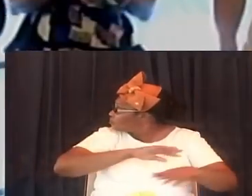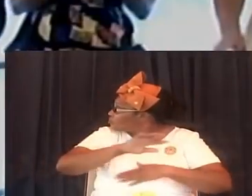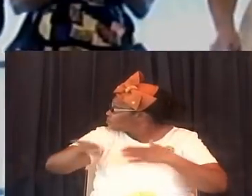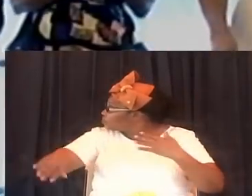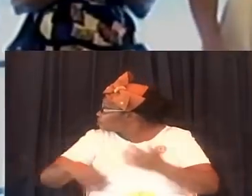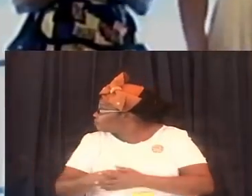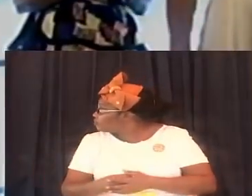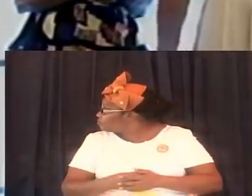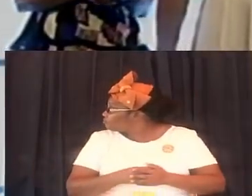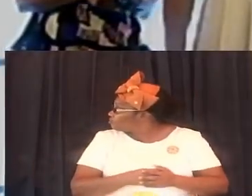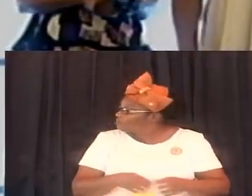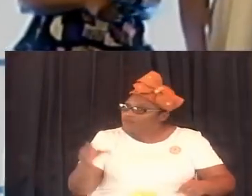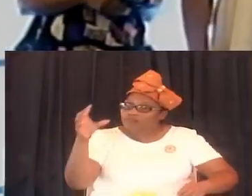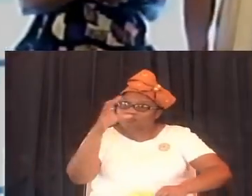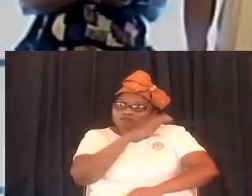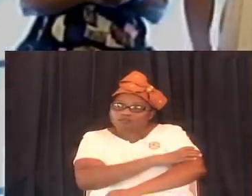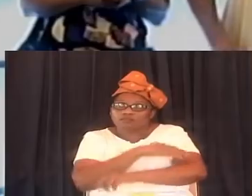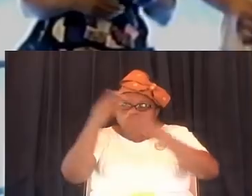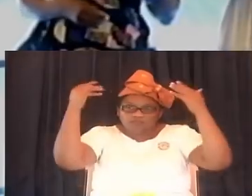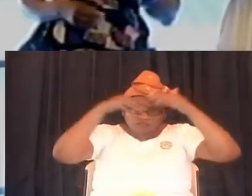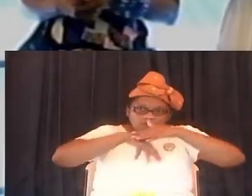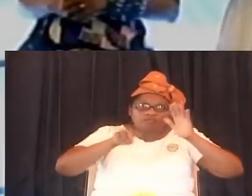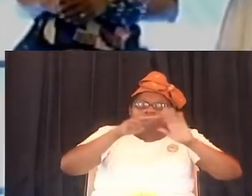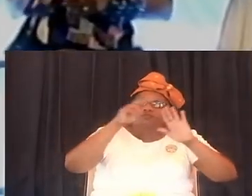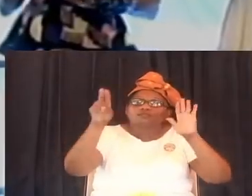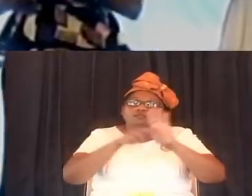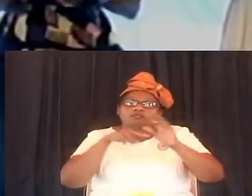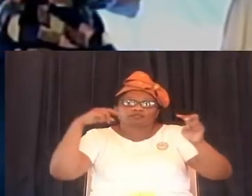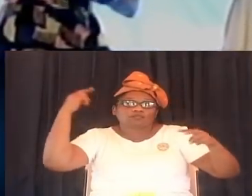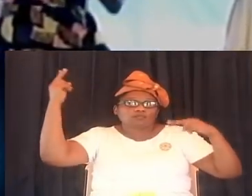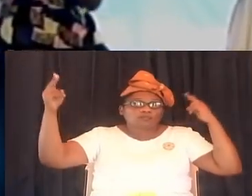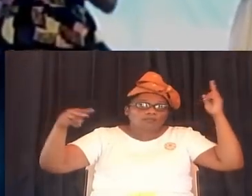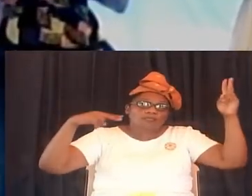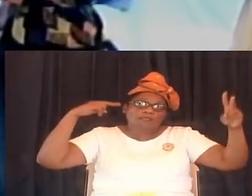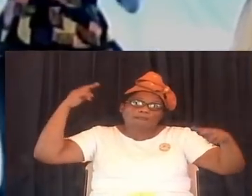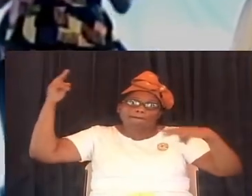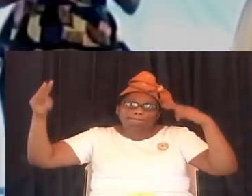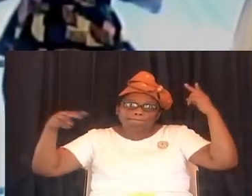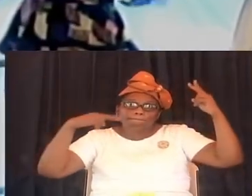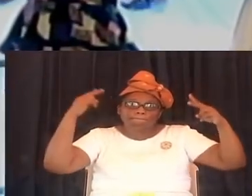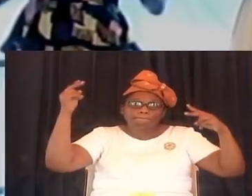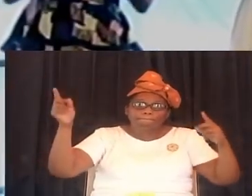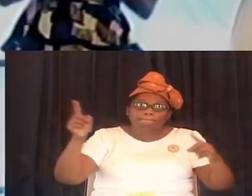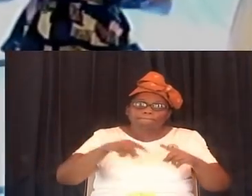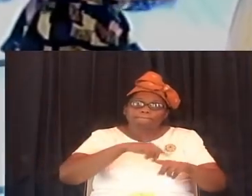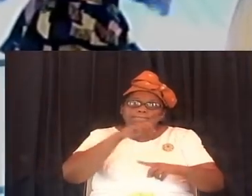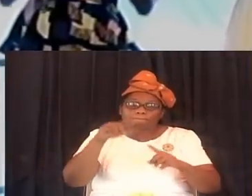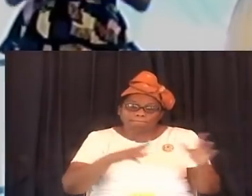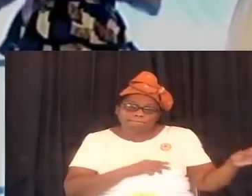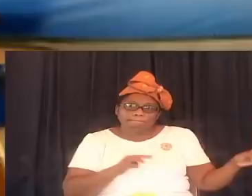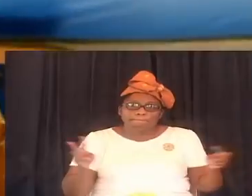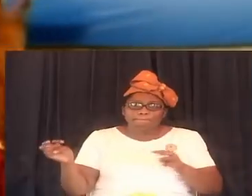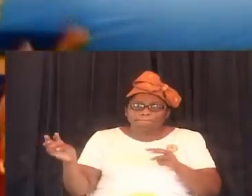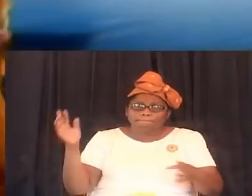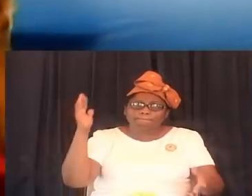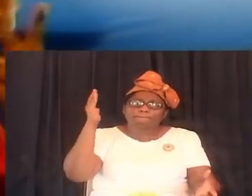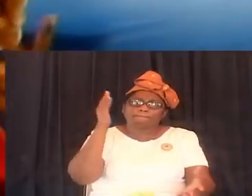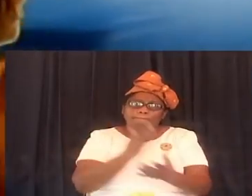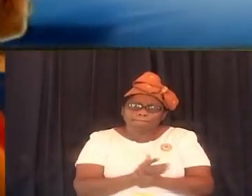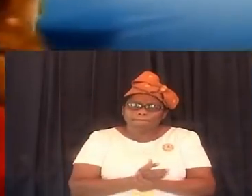over all the powers of darkness. Victory. Oh, when the battle is in